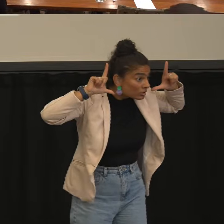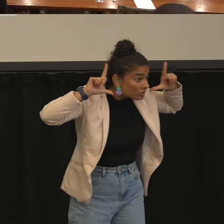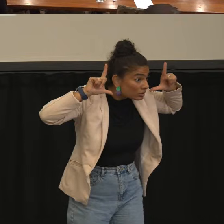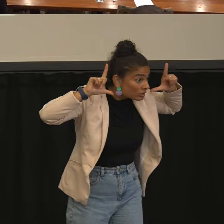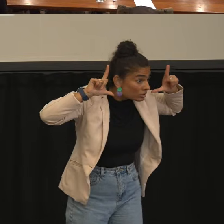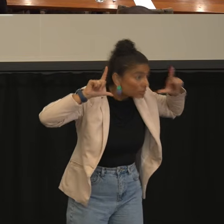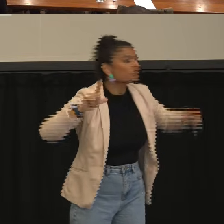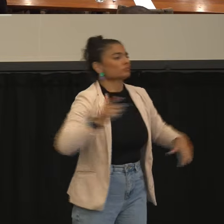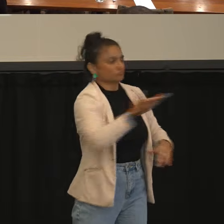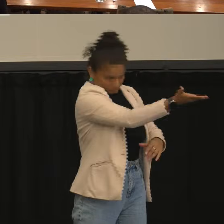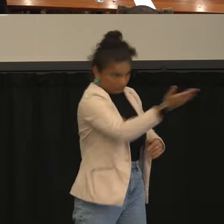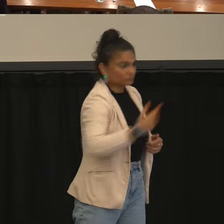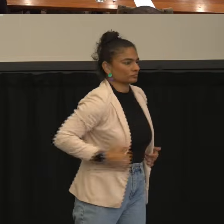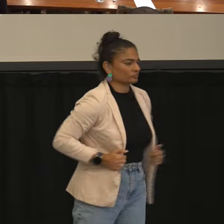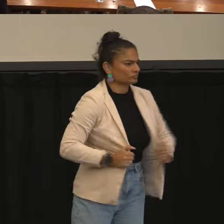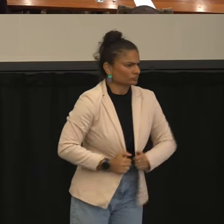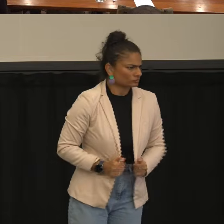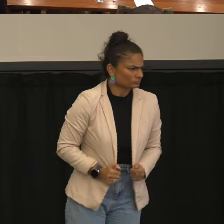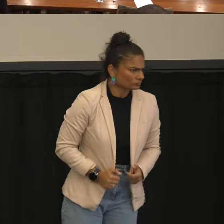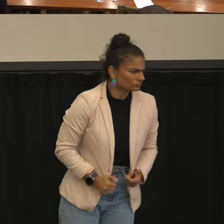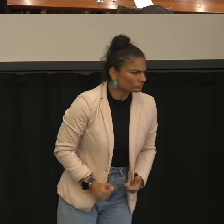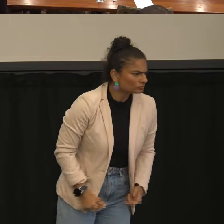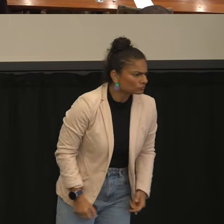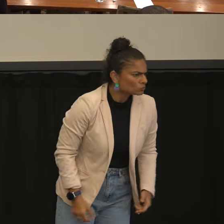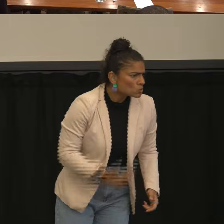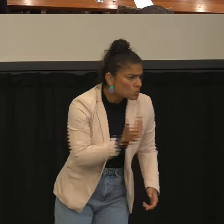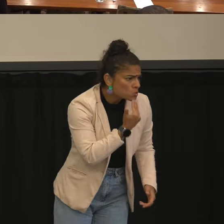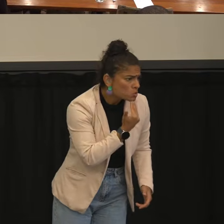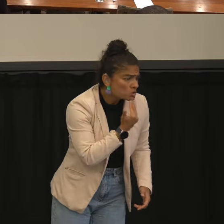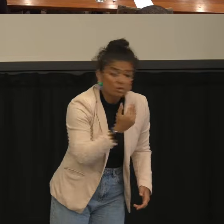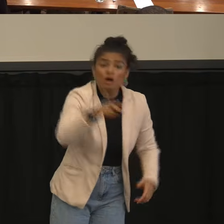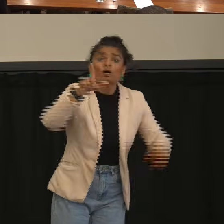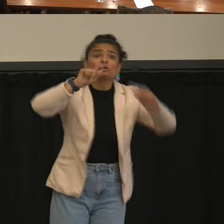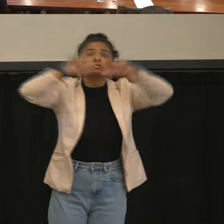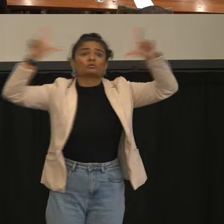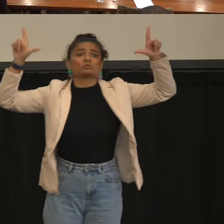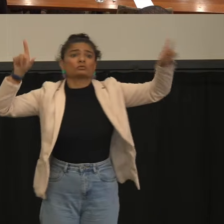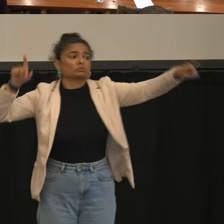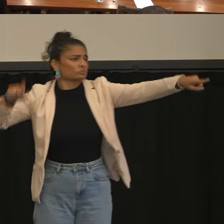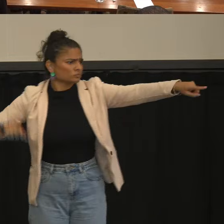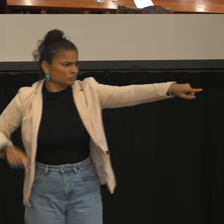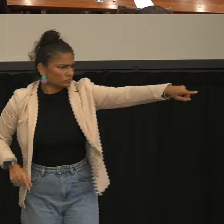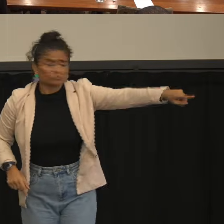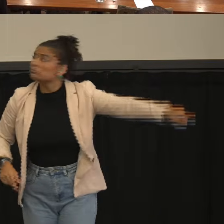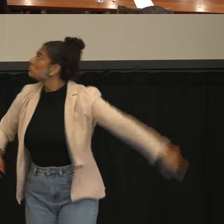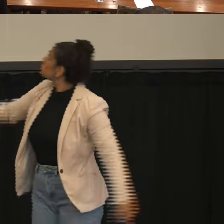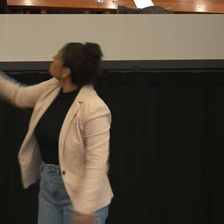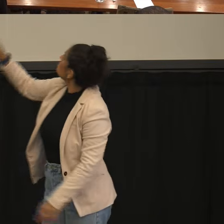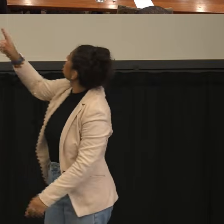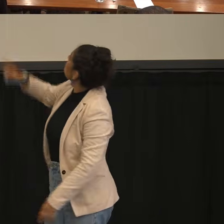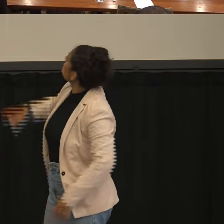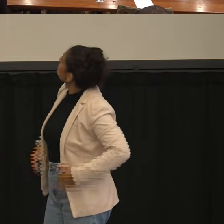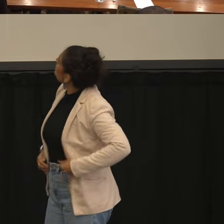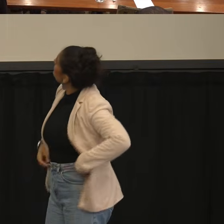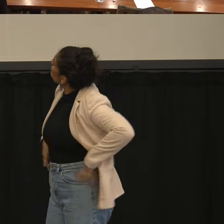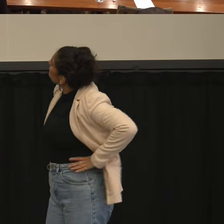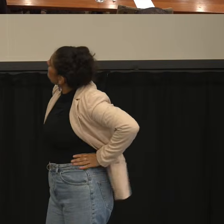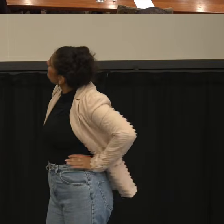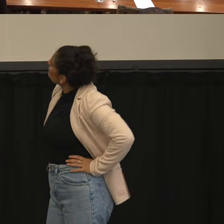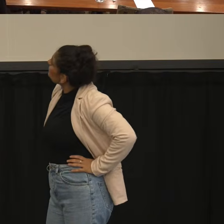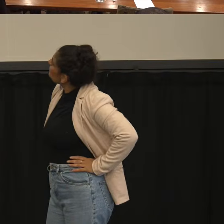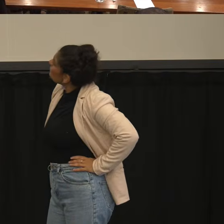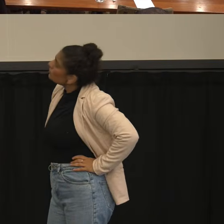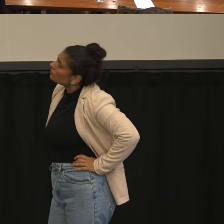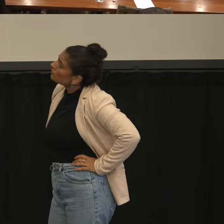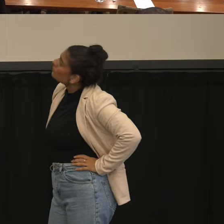online. Are they going to sign? Yes. No? Yes, so they will be signing. If we can please ask the